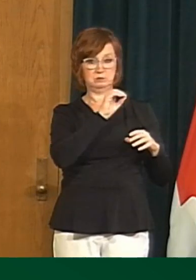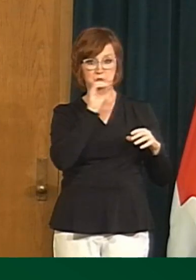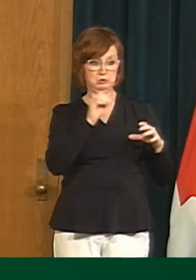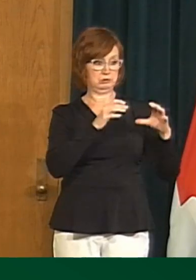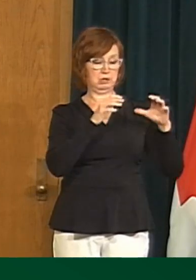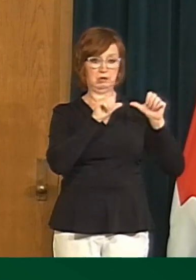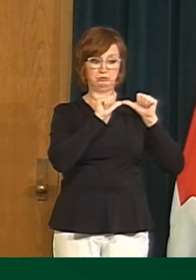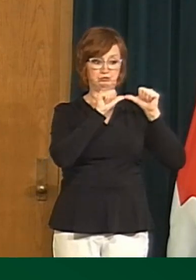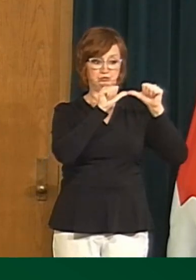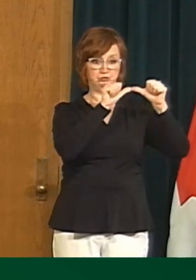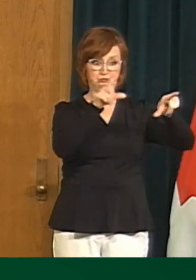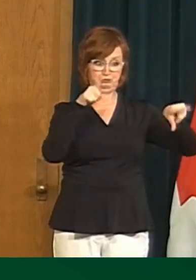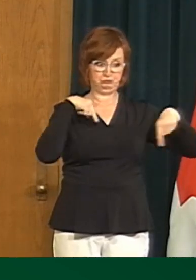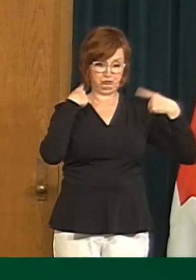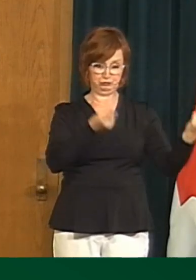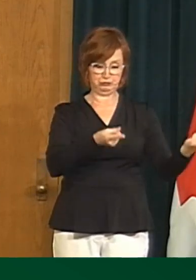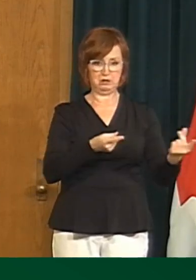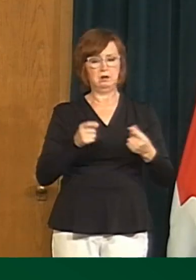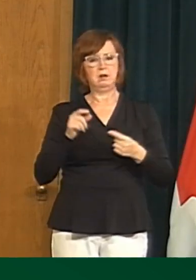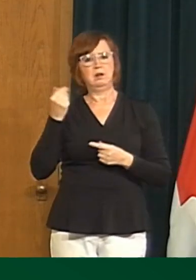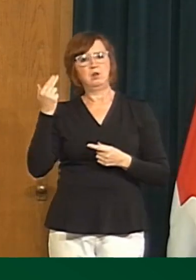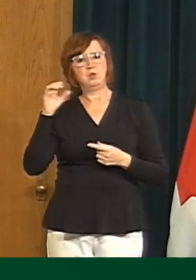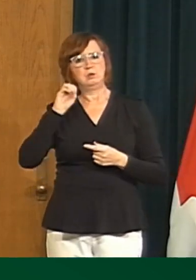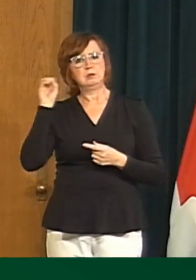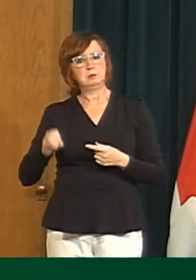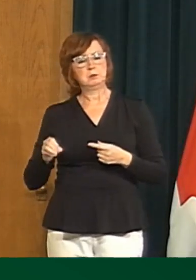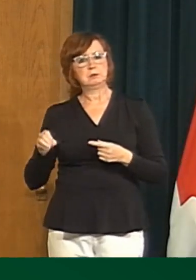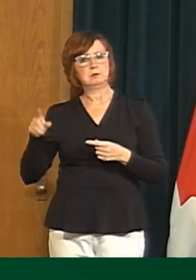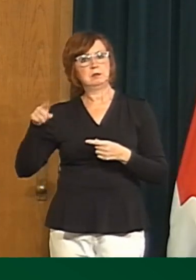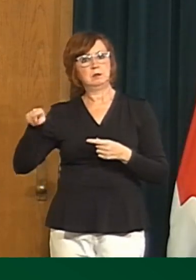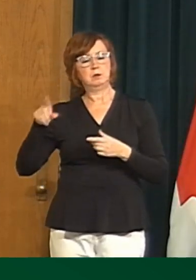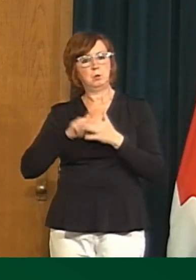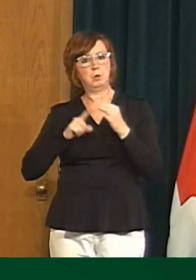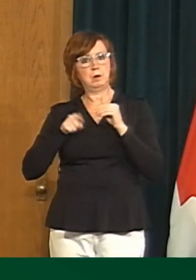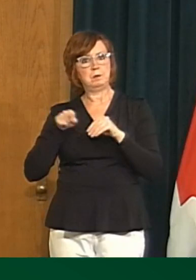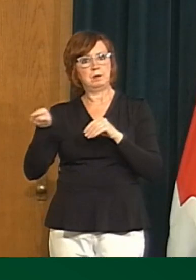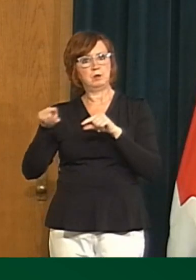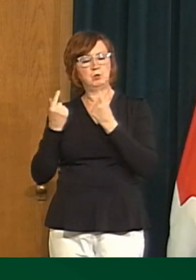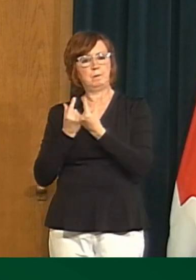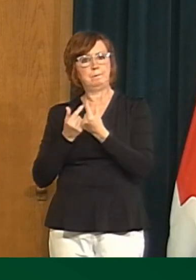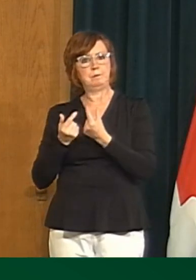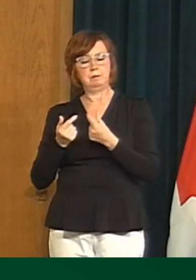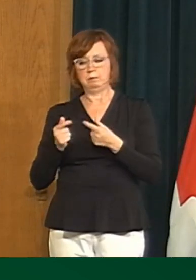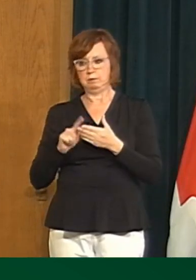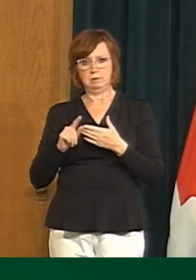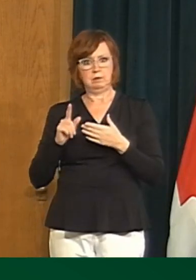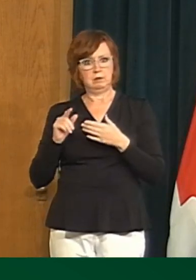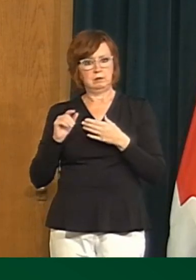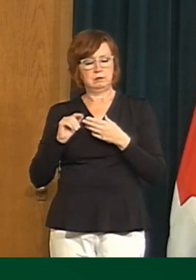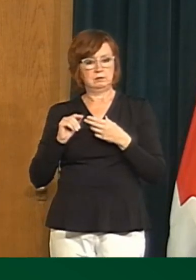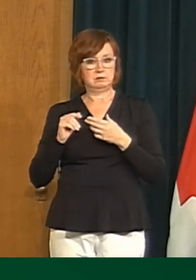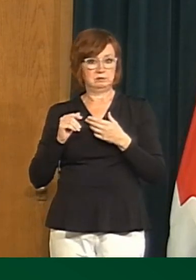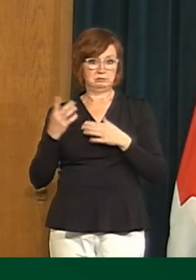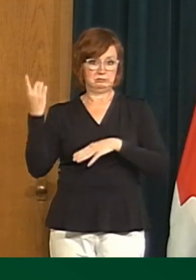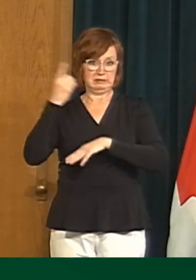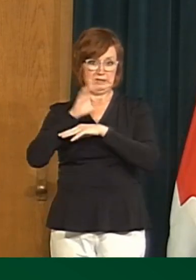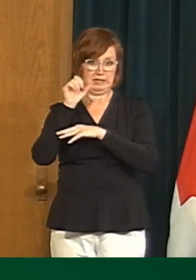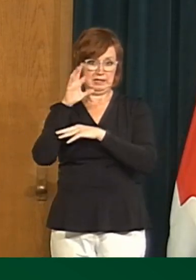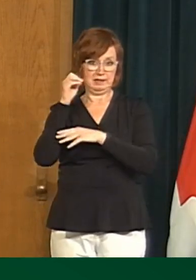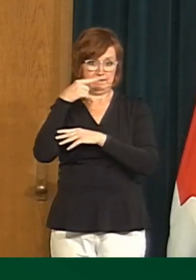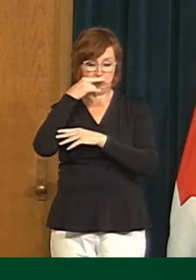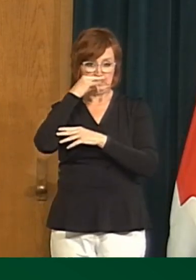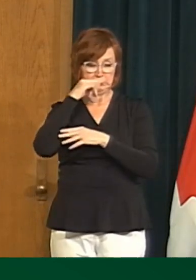communities. Challenges, for instance, with respect to childcare, and I would just say again that we continue to have about 50% of